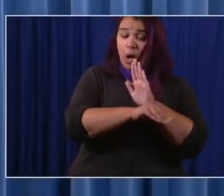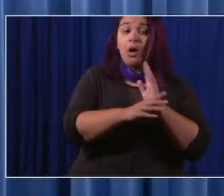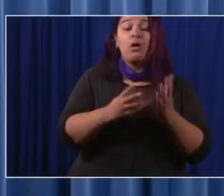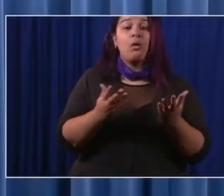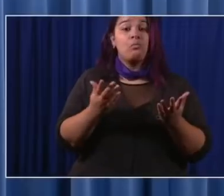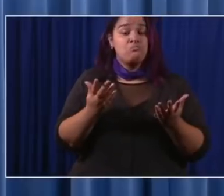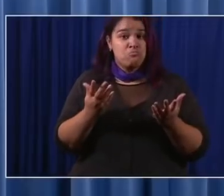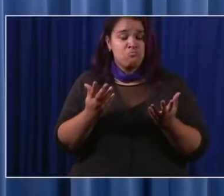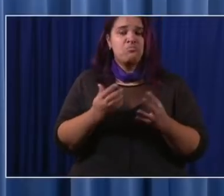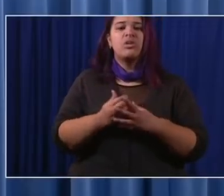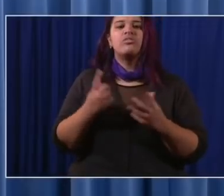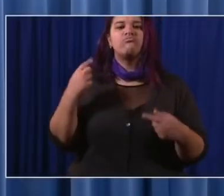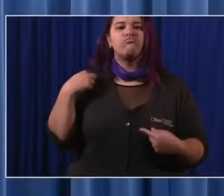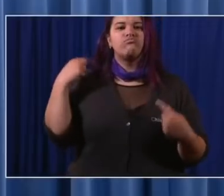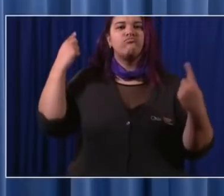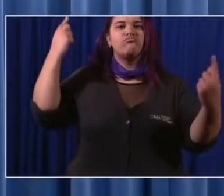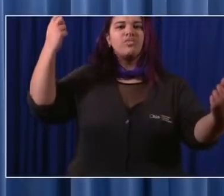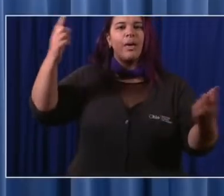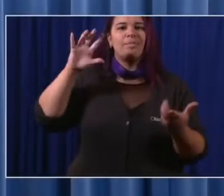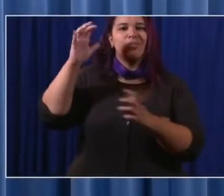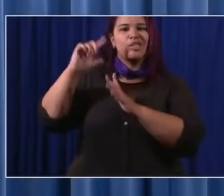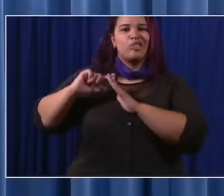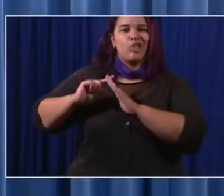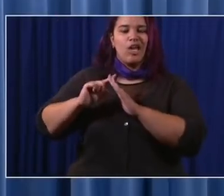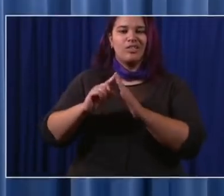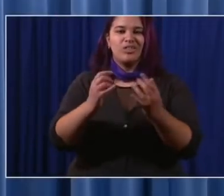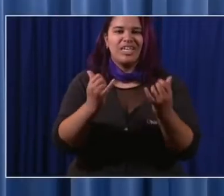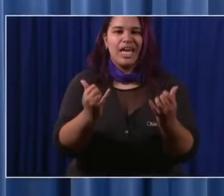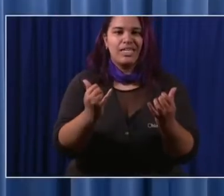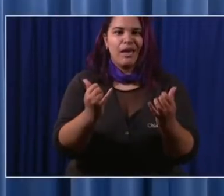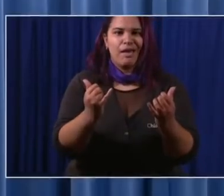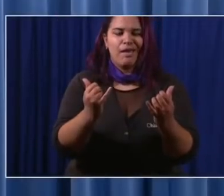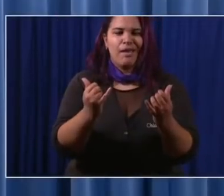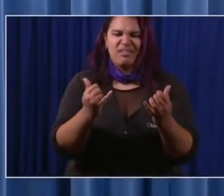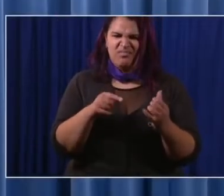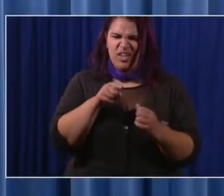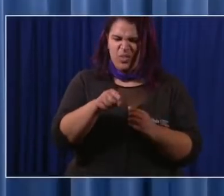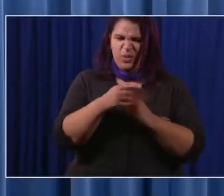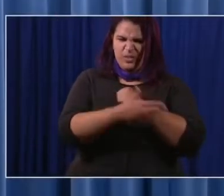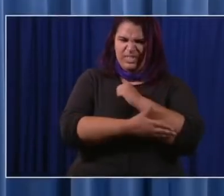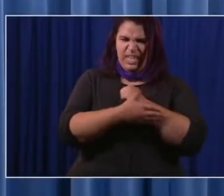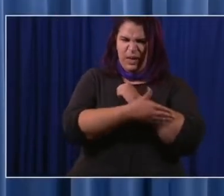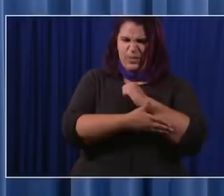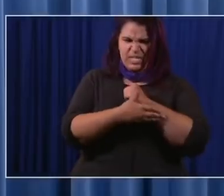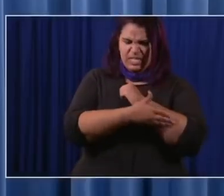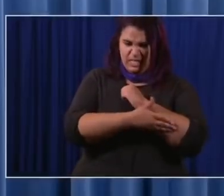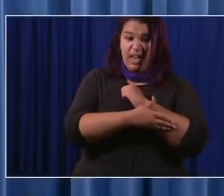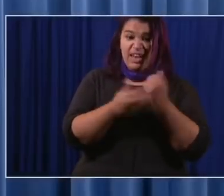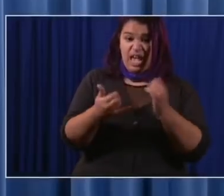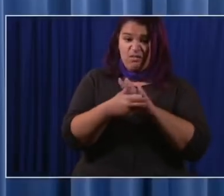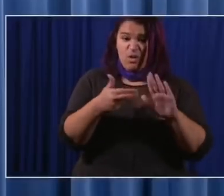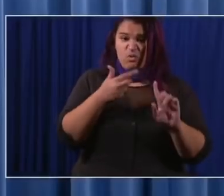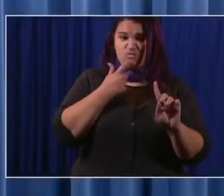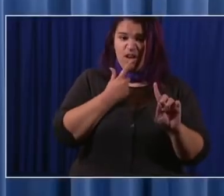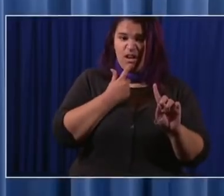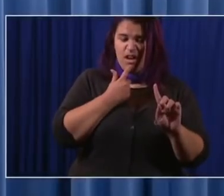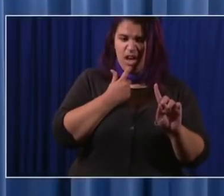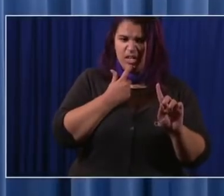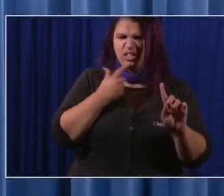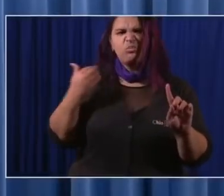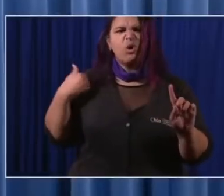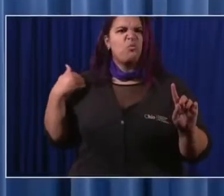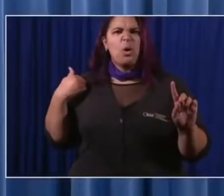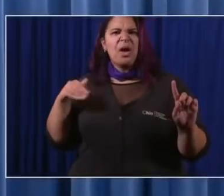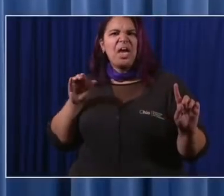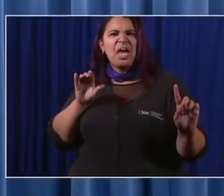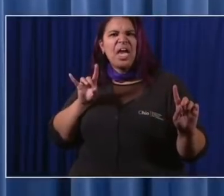of the pandemic up to today, not a single one of the 7 counties coded red before today had ICU utilization above 80%, and